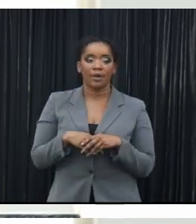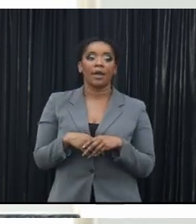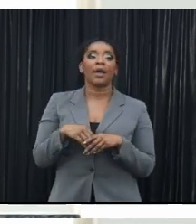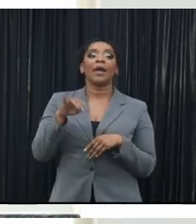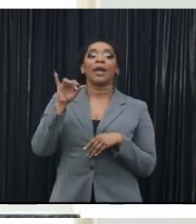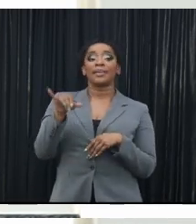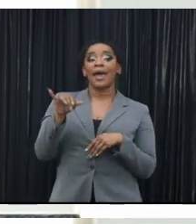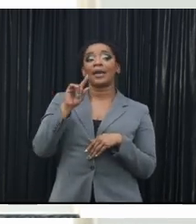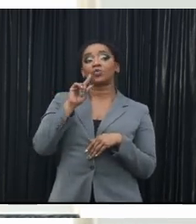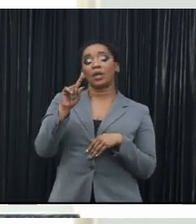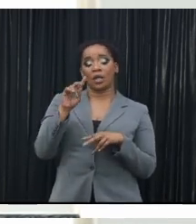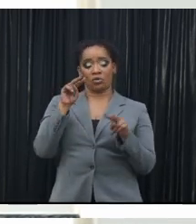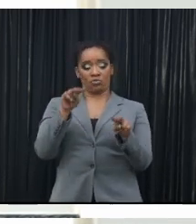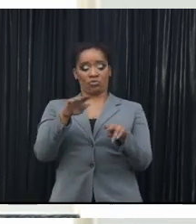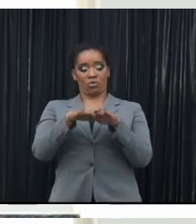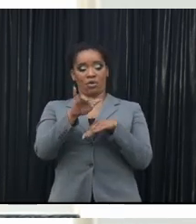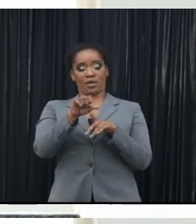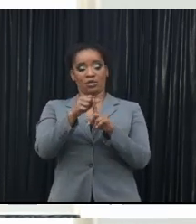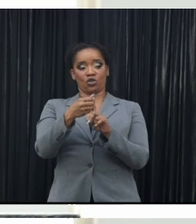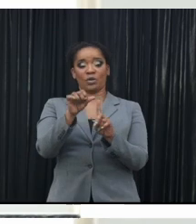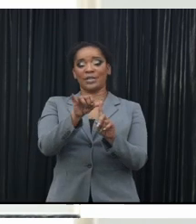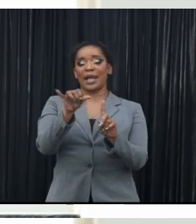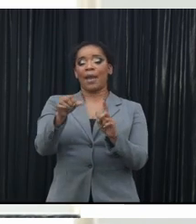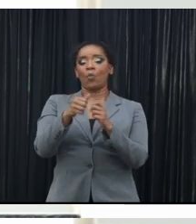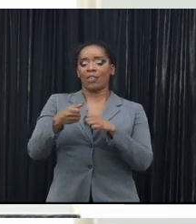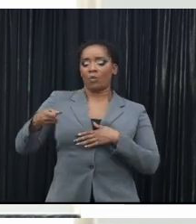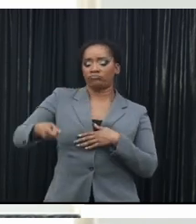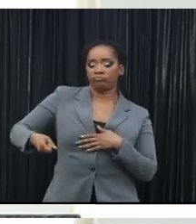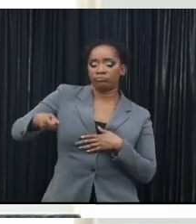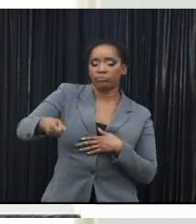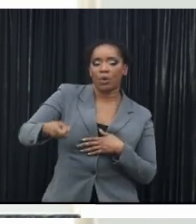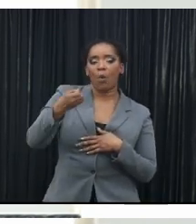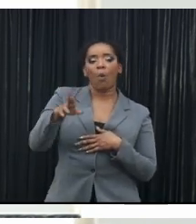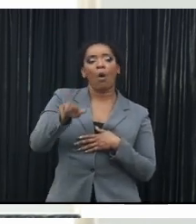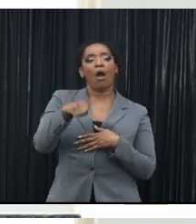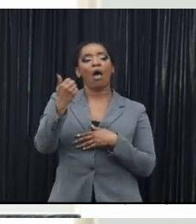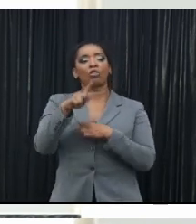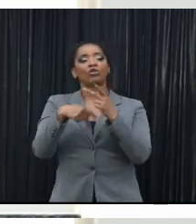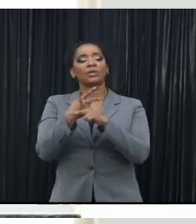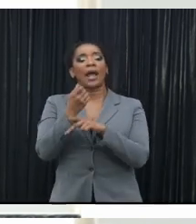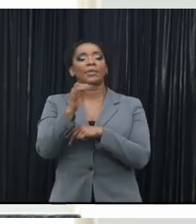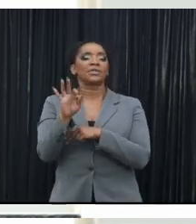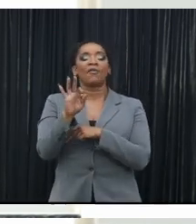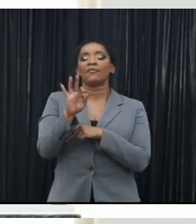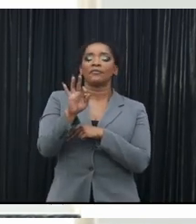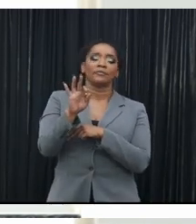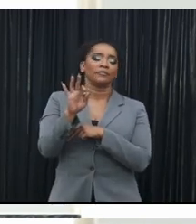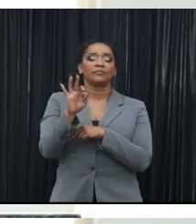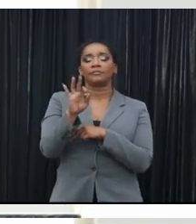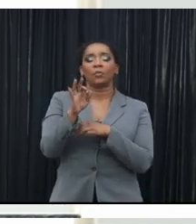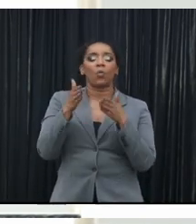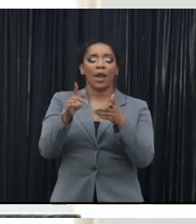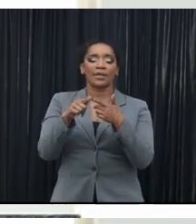that that a walking cane or other types of needs to help somebody with a disability is